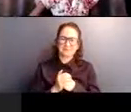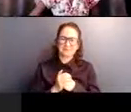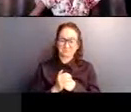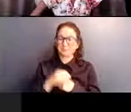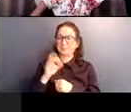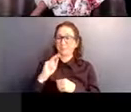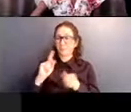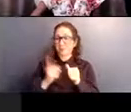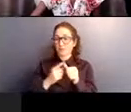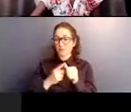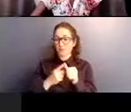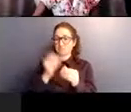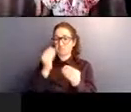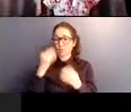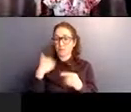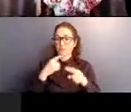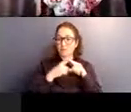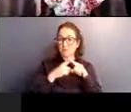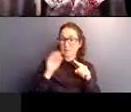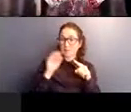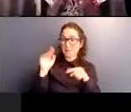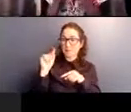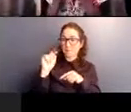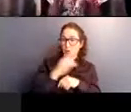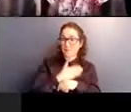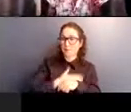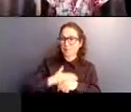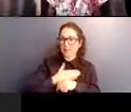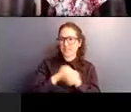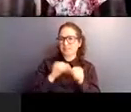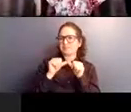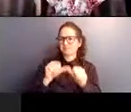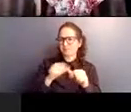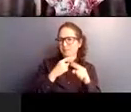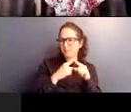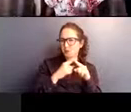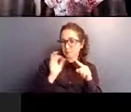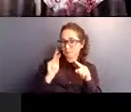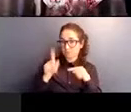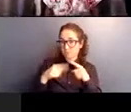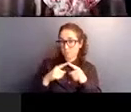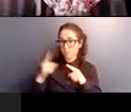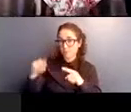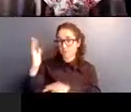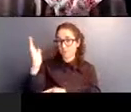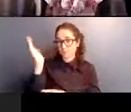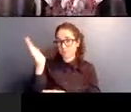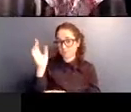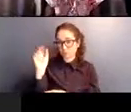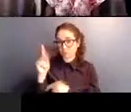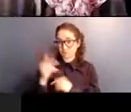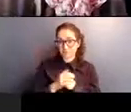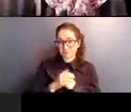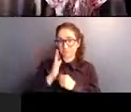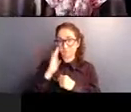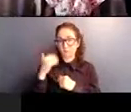First up, we have the mute feature. If you could, please stay muted while the panelists are speaking. We are going to have